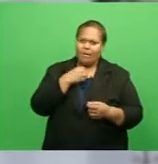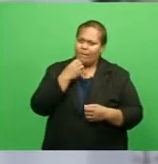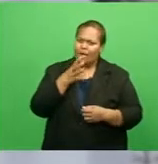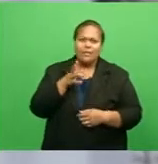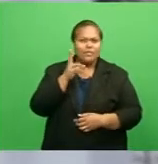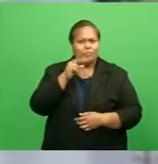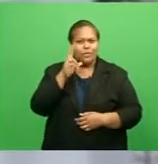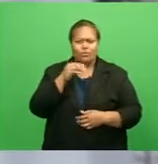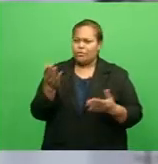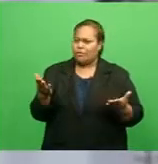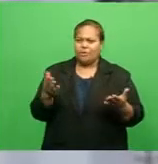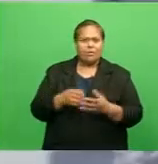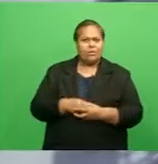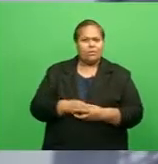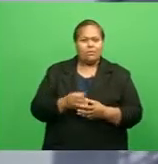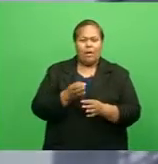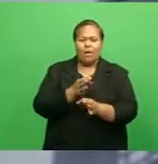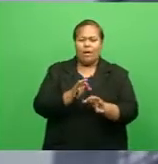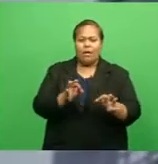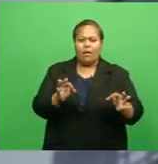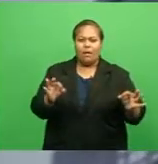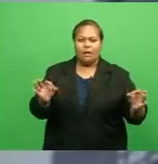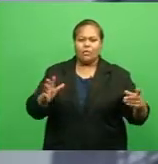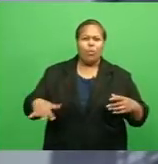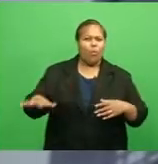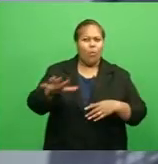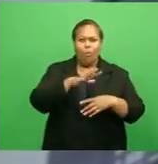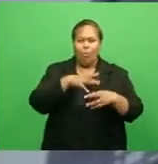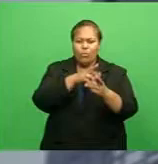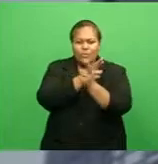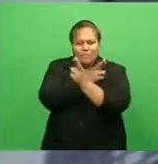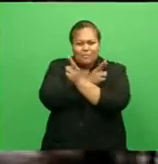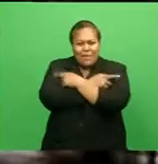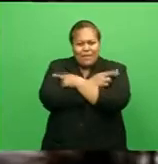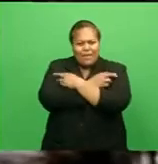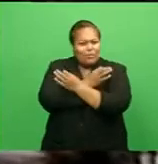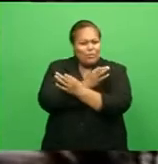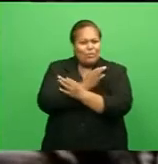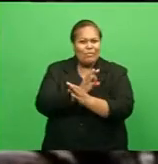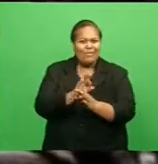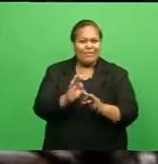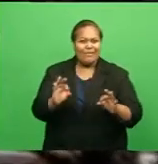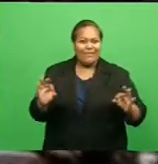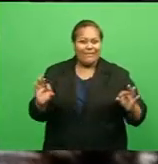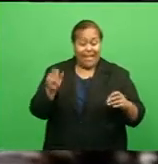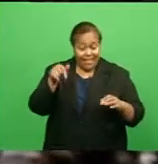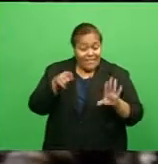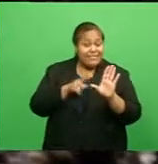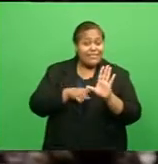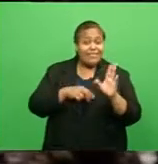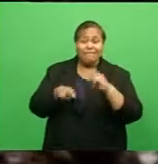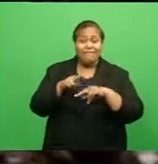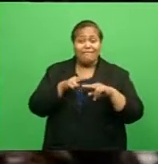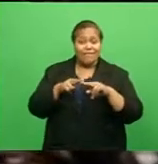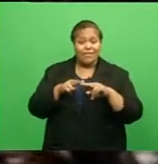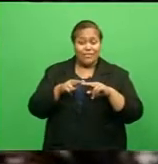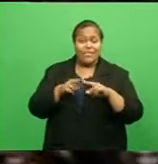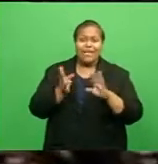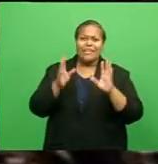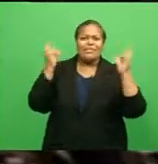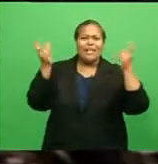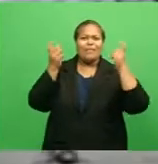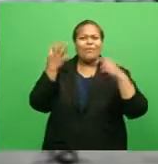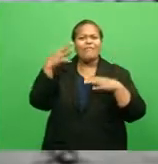Yeah. That gets you. That gets you. Is everyone so respectful and quiet? Eh? This year, Fiji will mark 50 years of